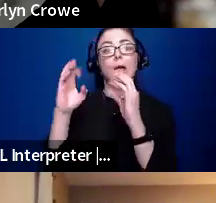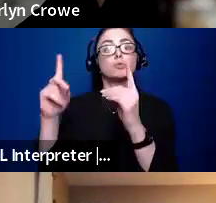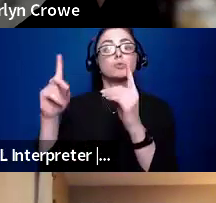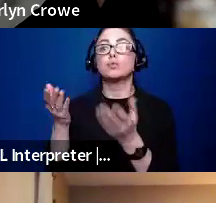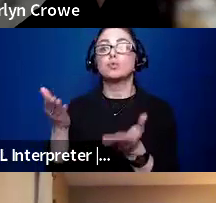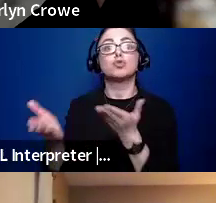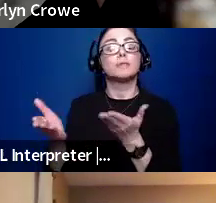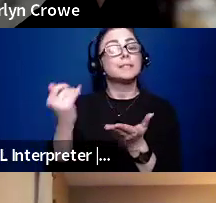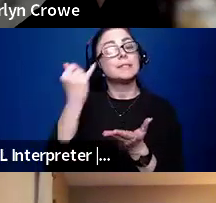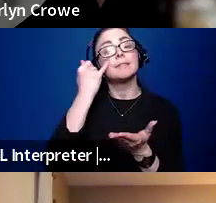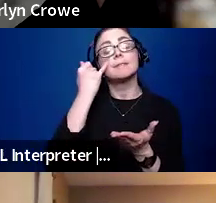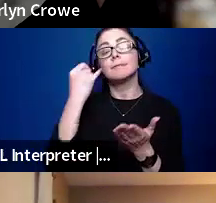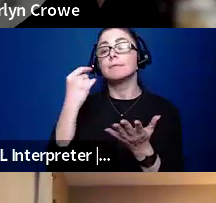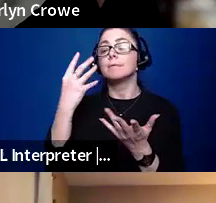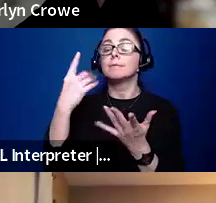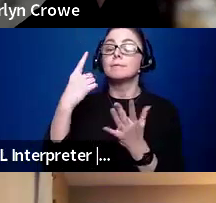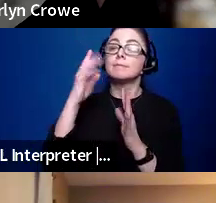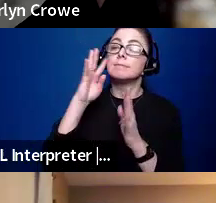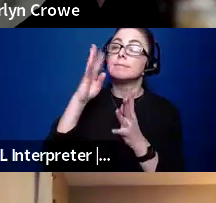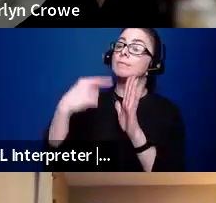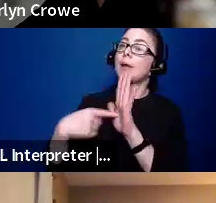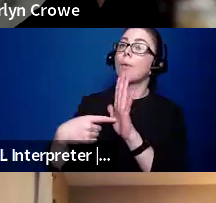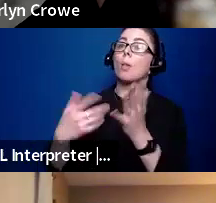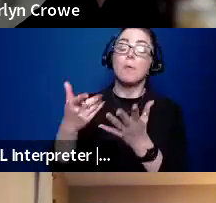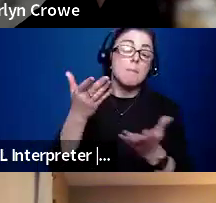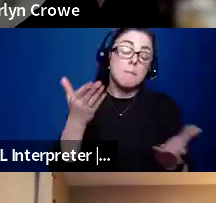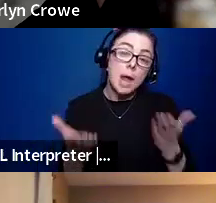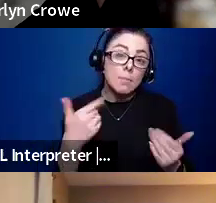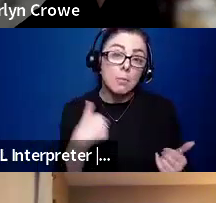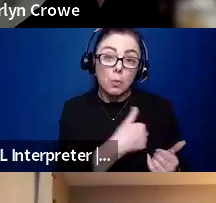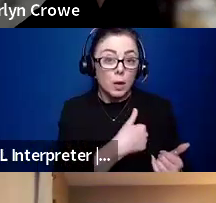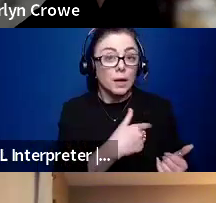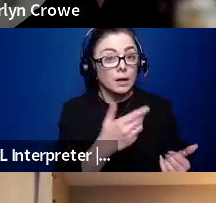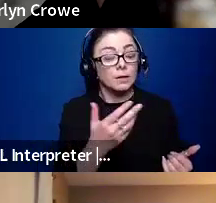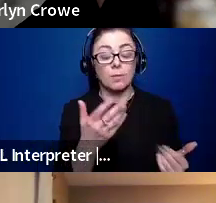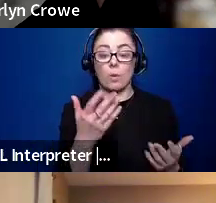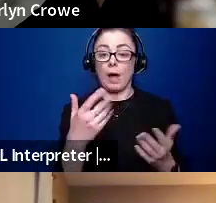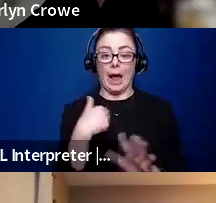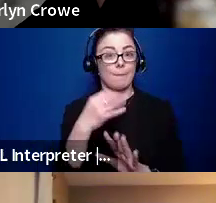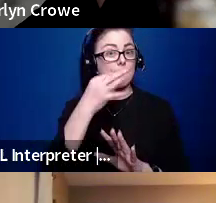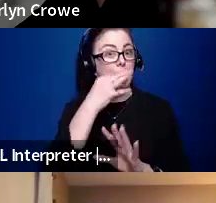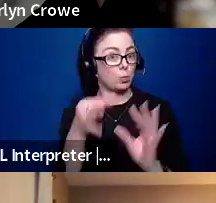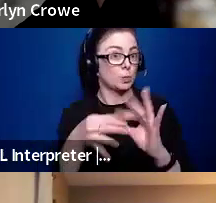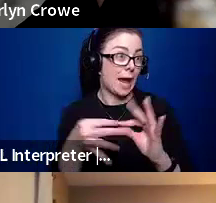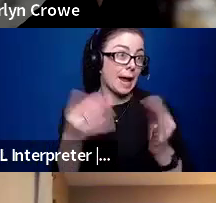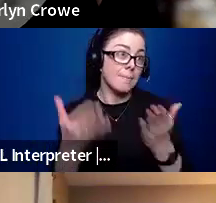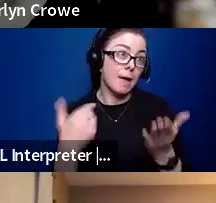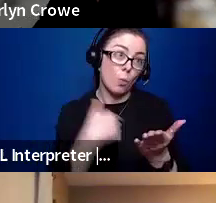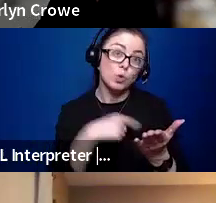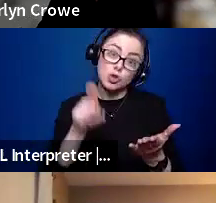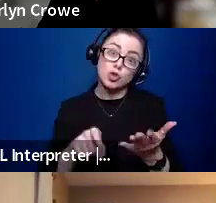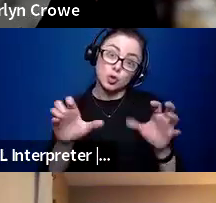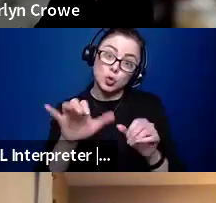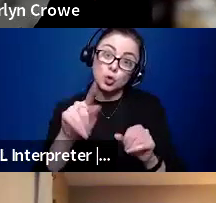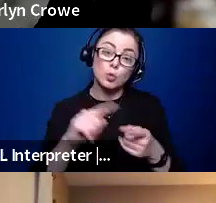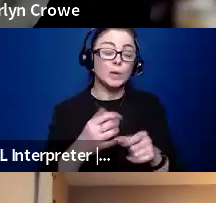services, if you were to say, and maybe we may need to do what I'm about to say just to kind of get a feel for how that